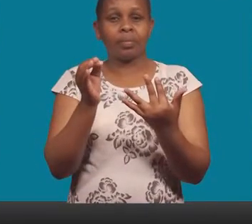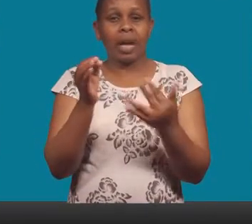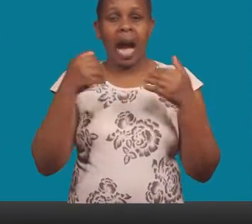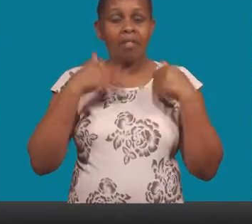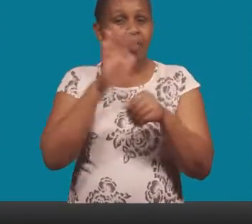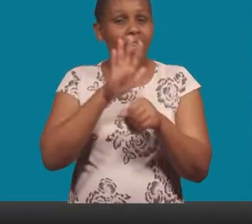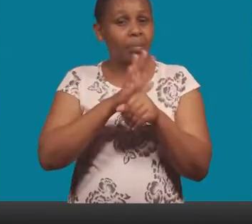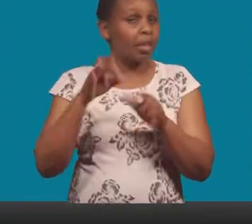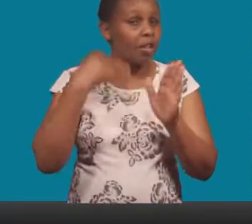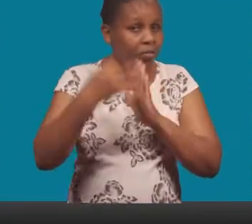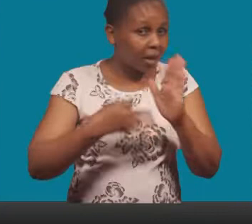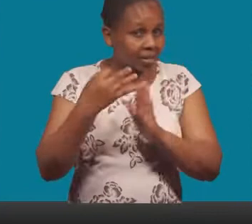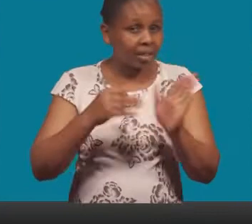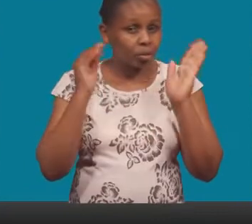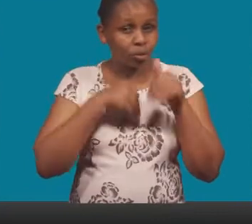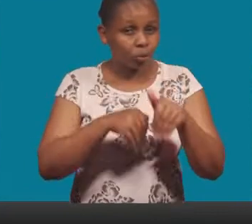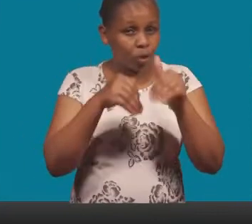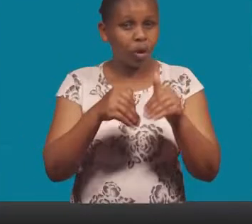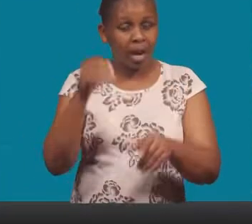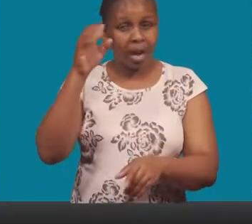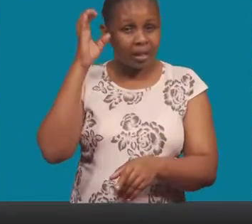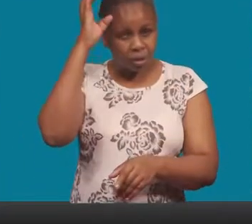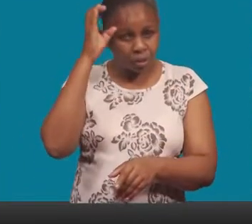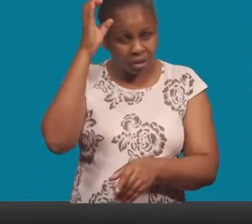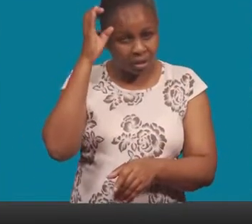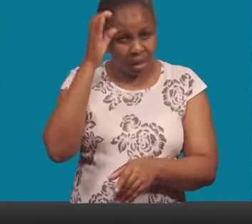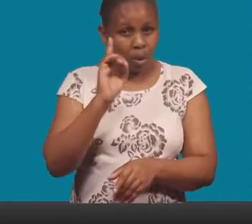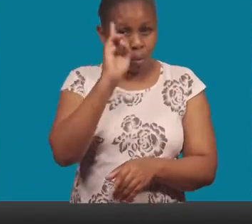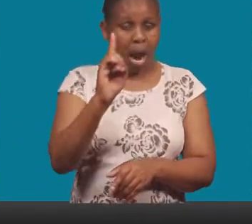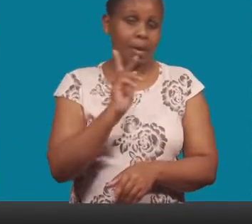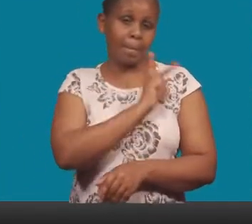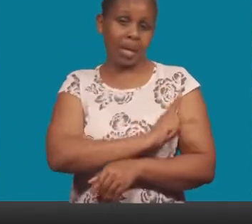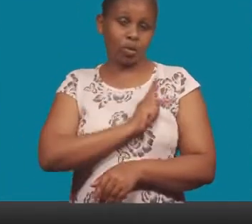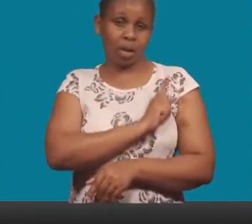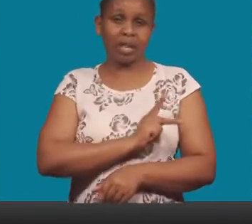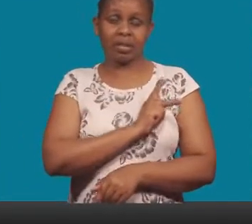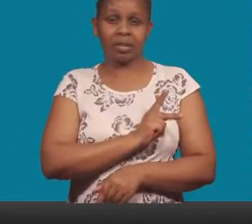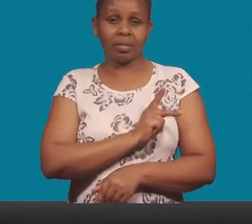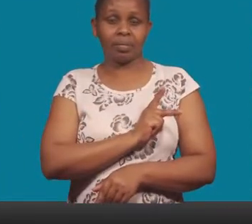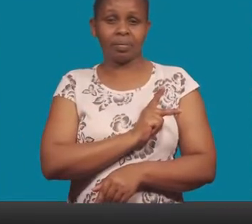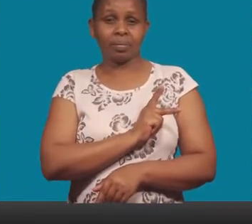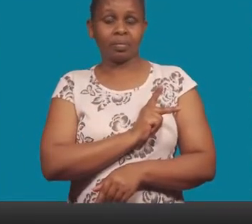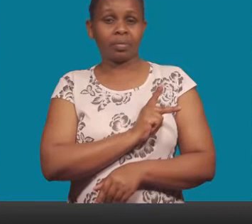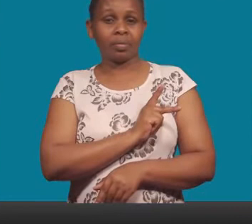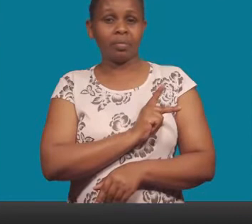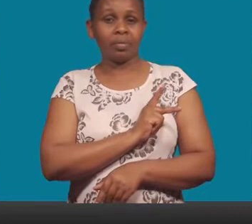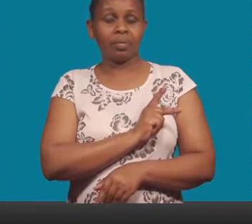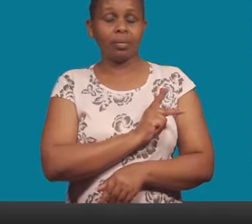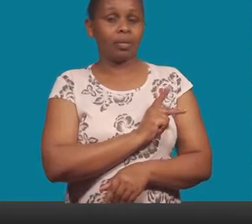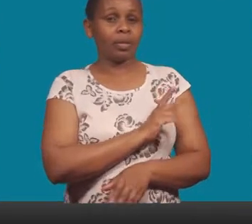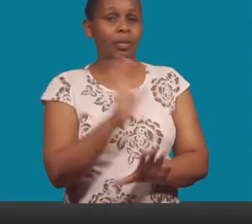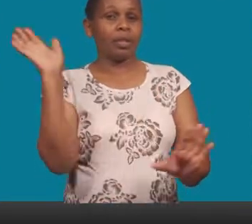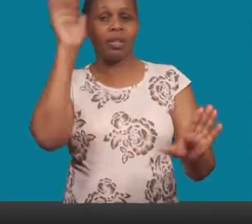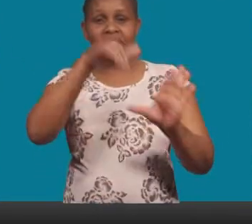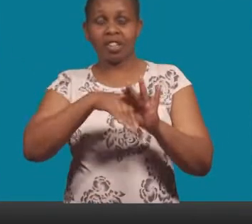very many factors. And actually one of them is personality. And you find that in